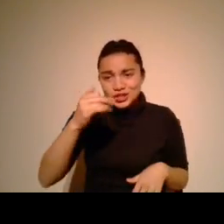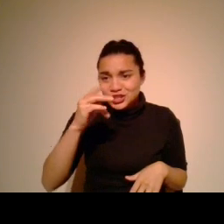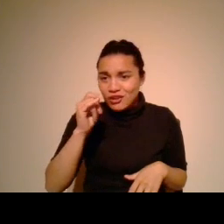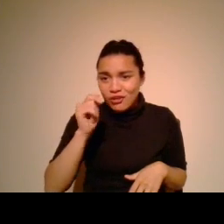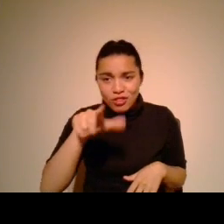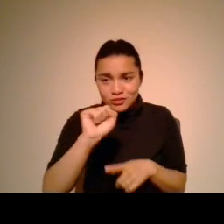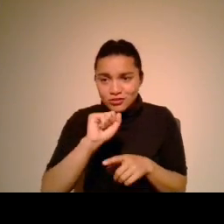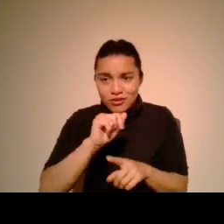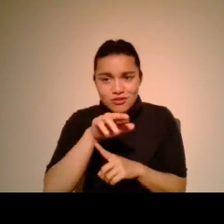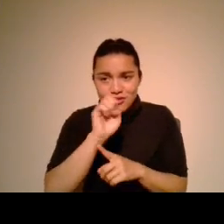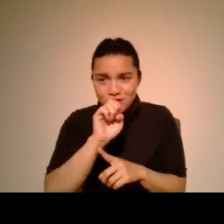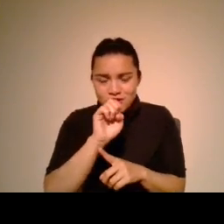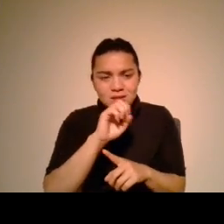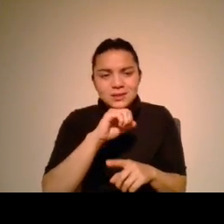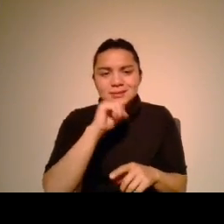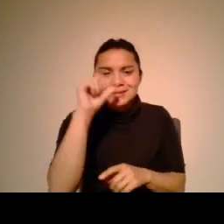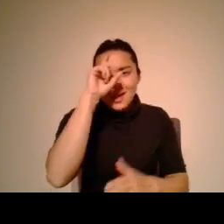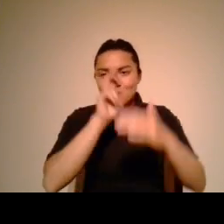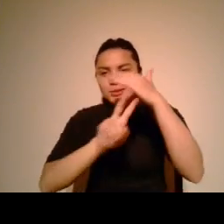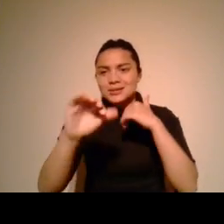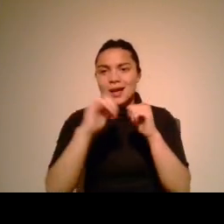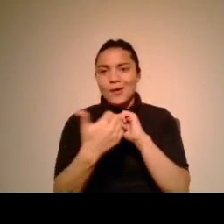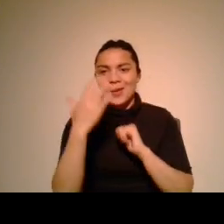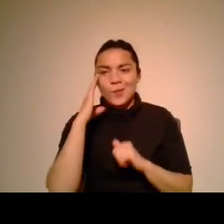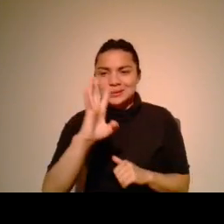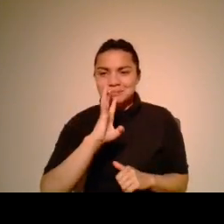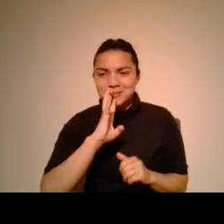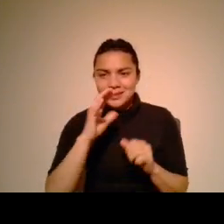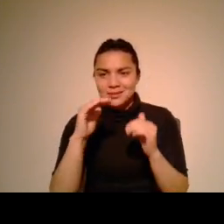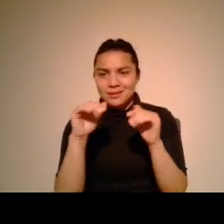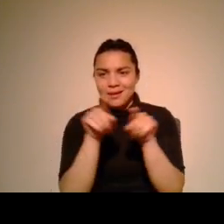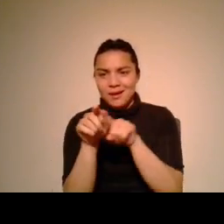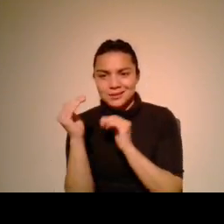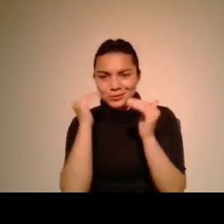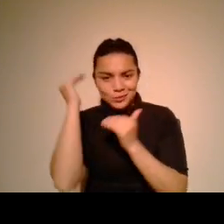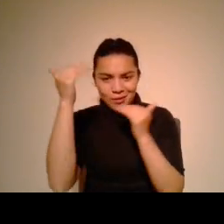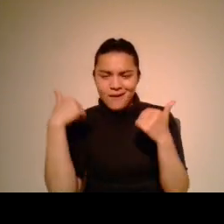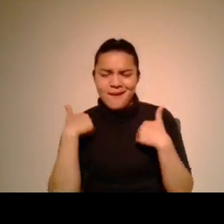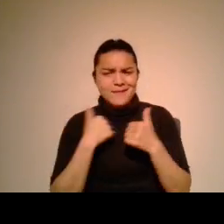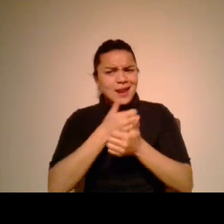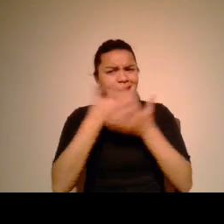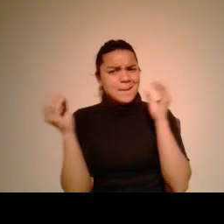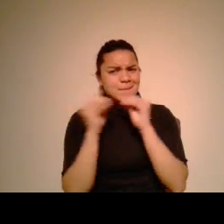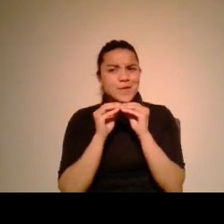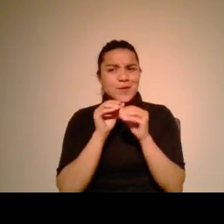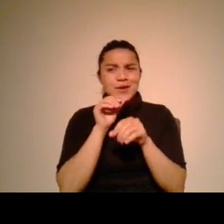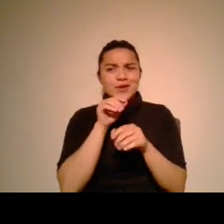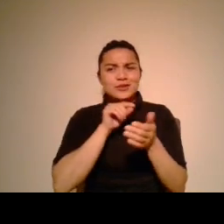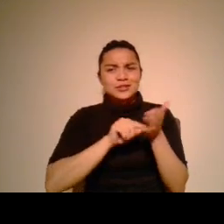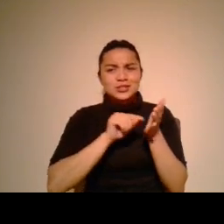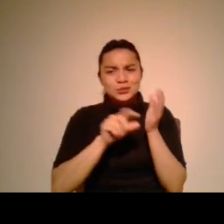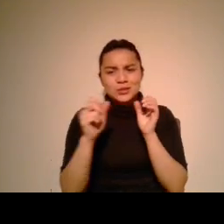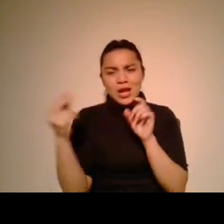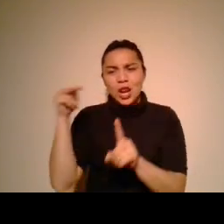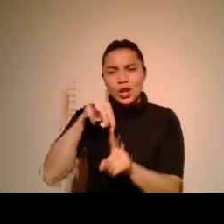not a reasonable hypothesis. I have a lot more work that you can look at about that.